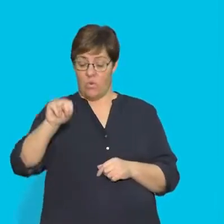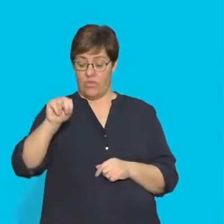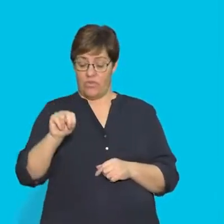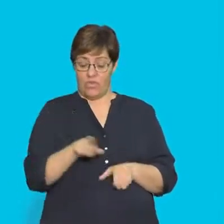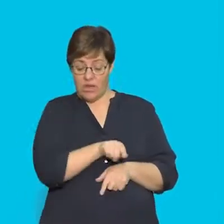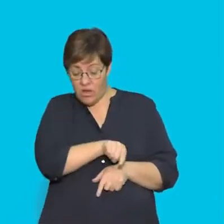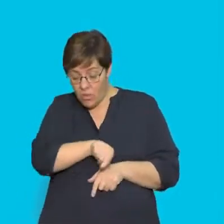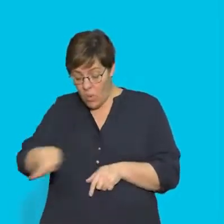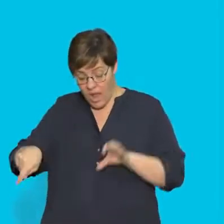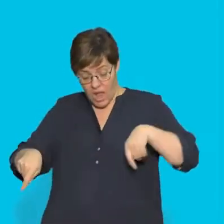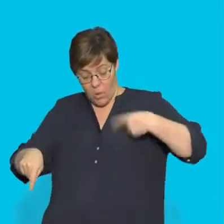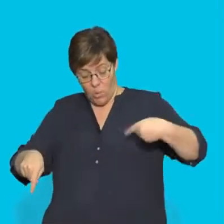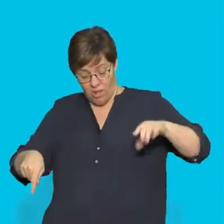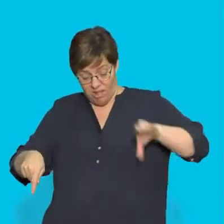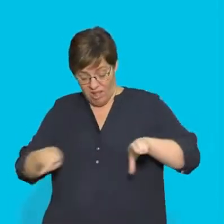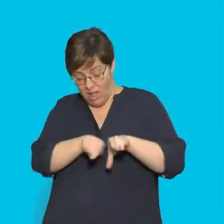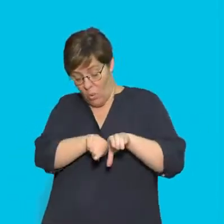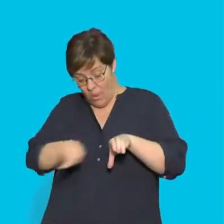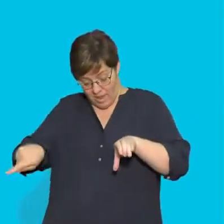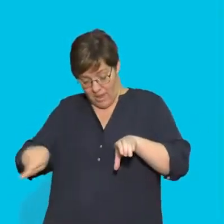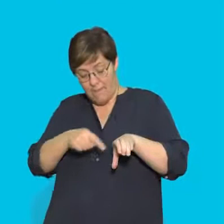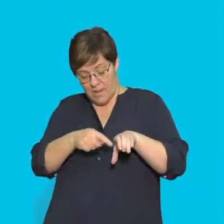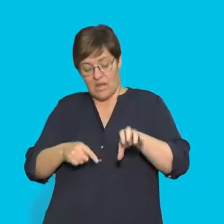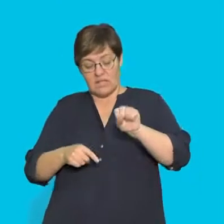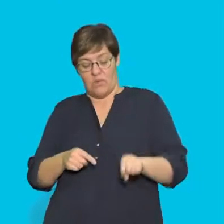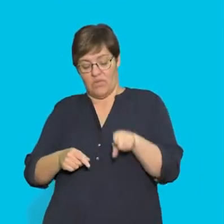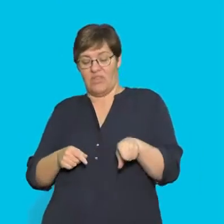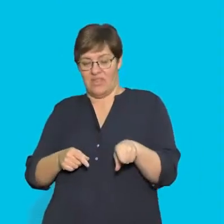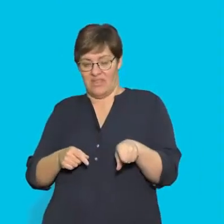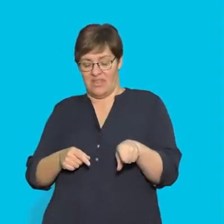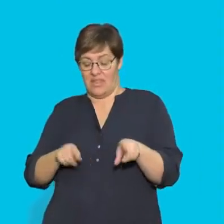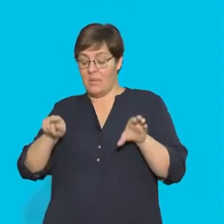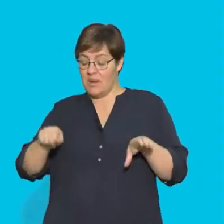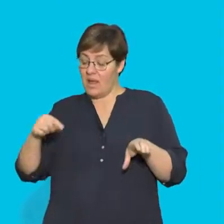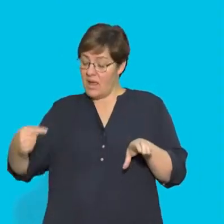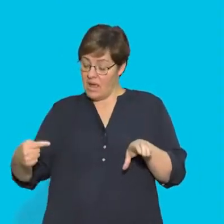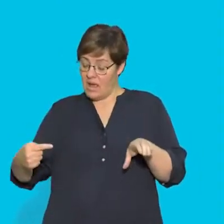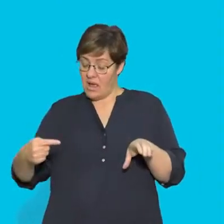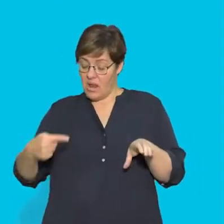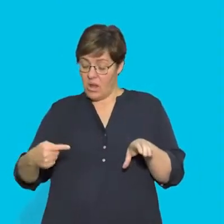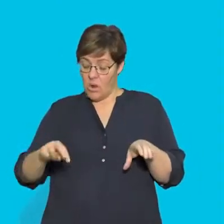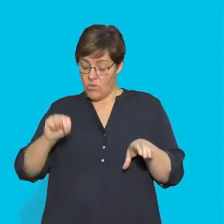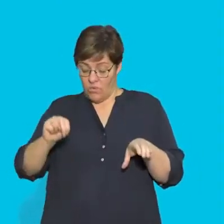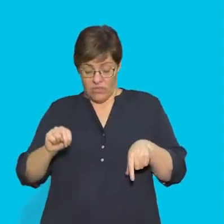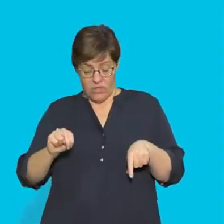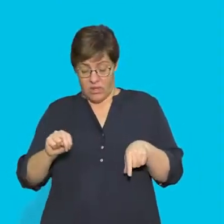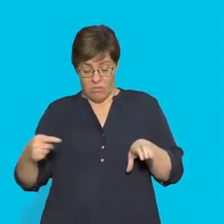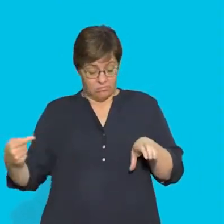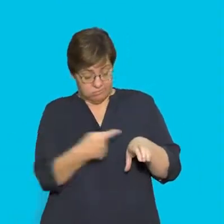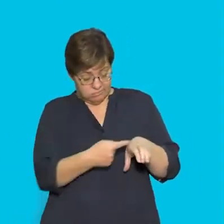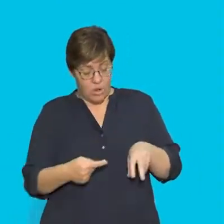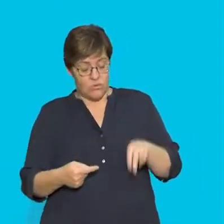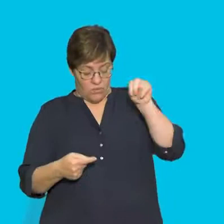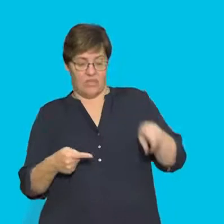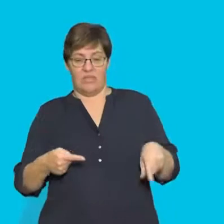away from the coil, the coil develops a South Pole. It wants to attract the magnet. And